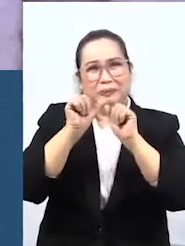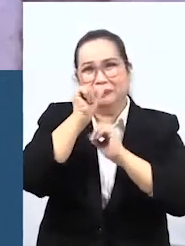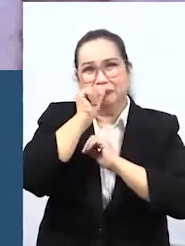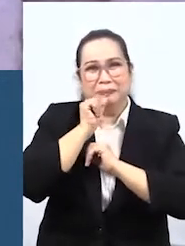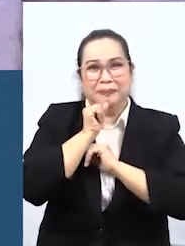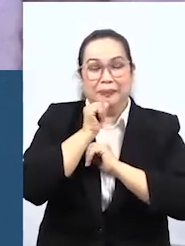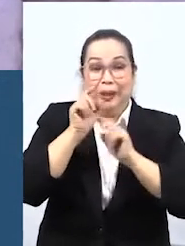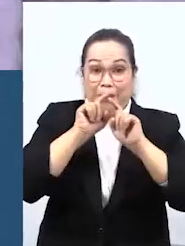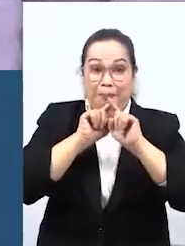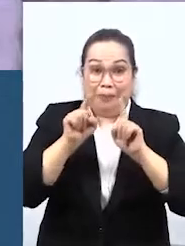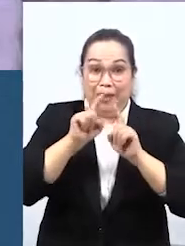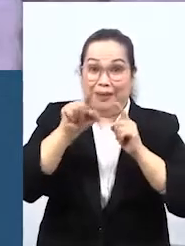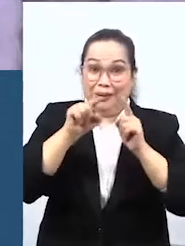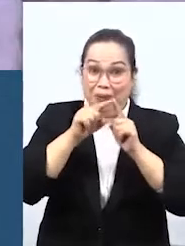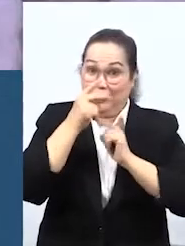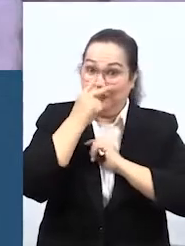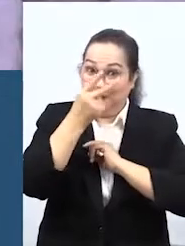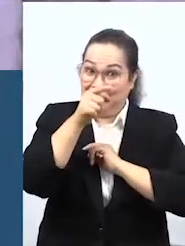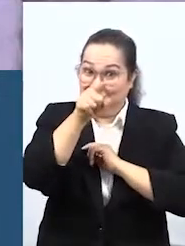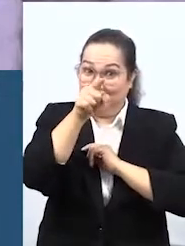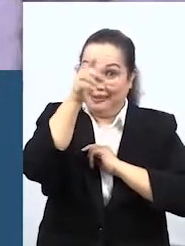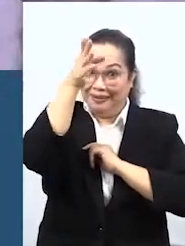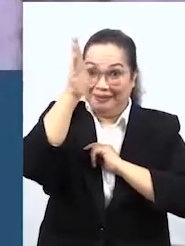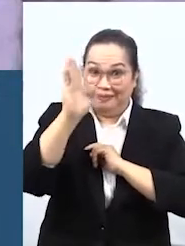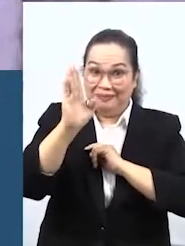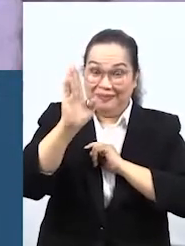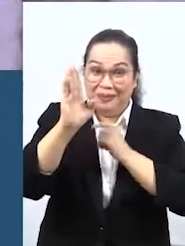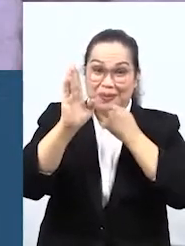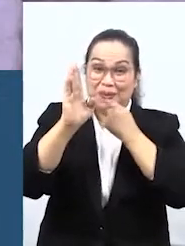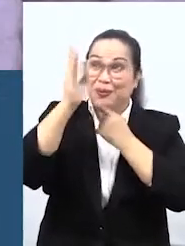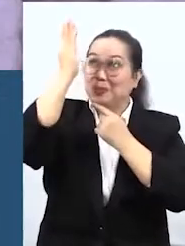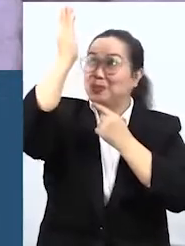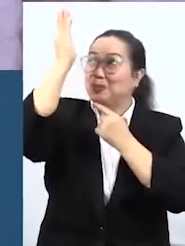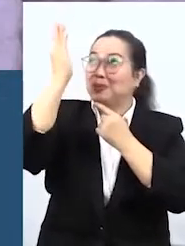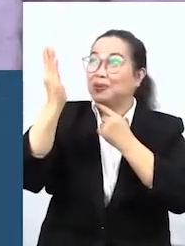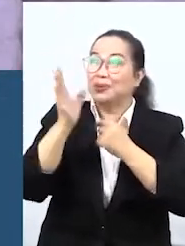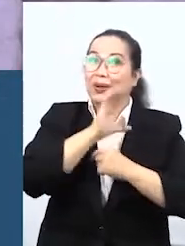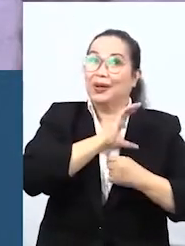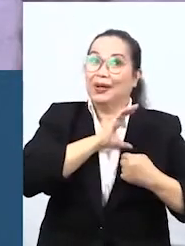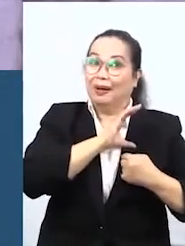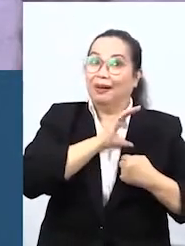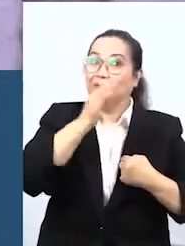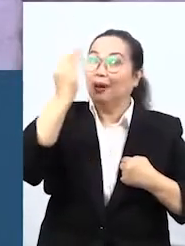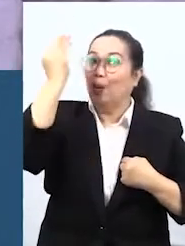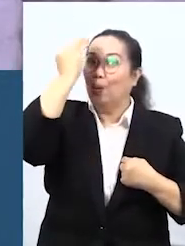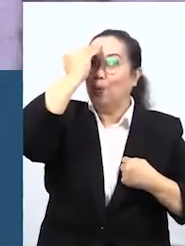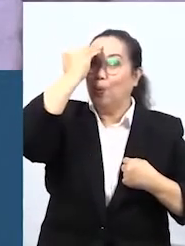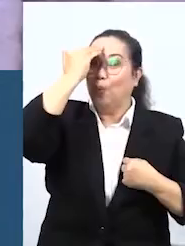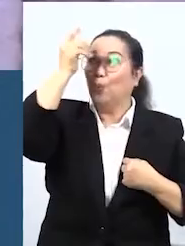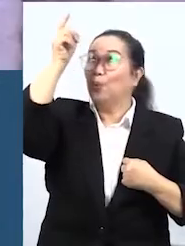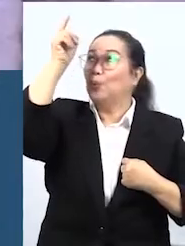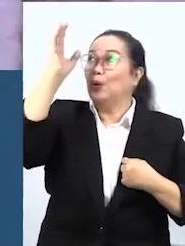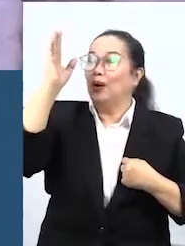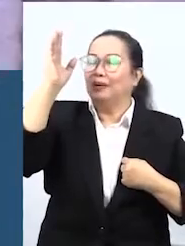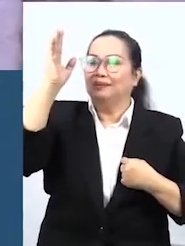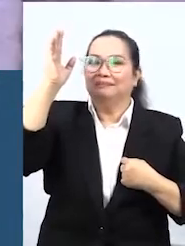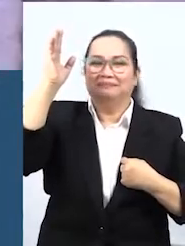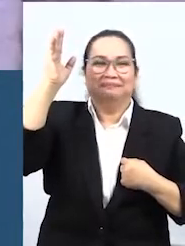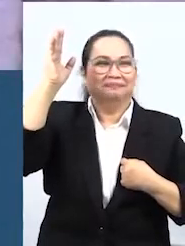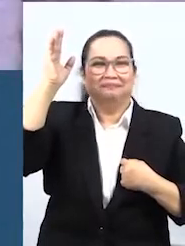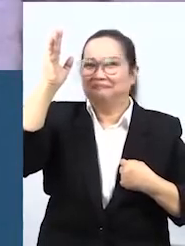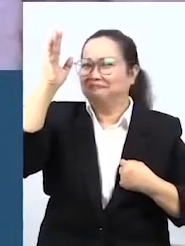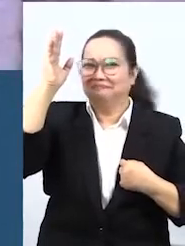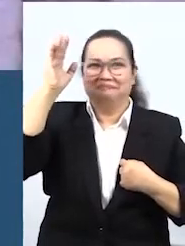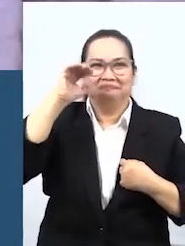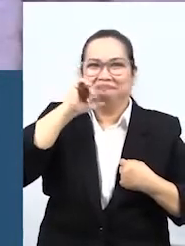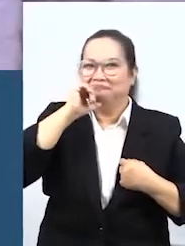but when we see God for who he Really Is He not the